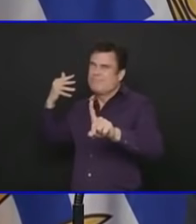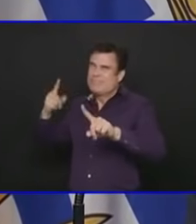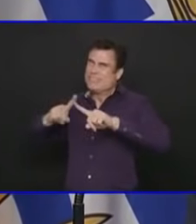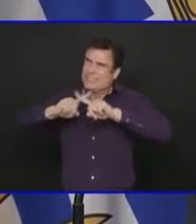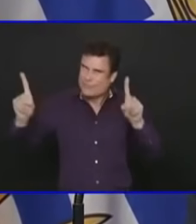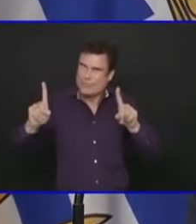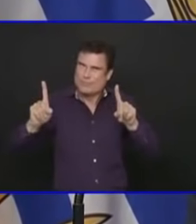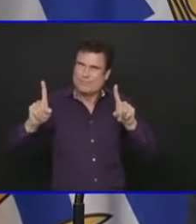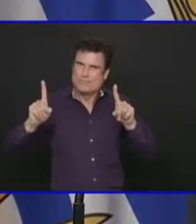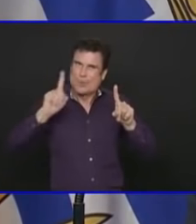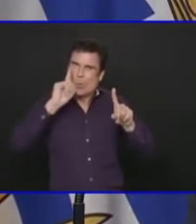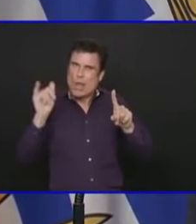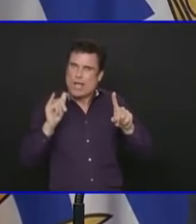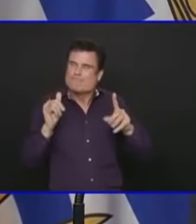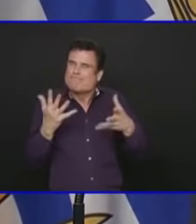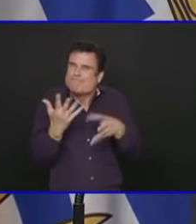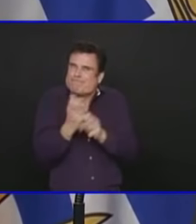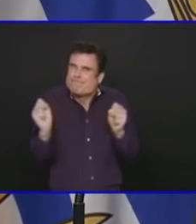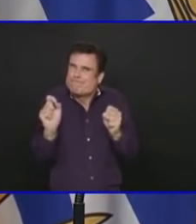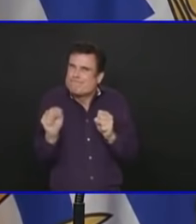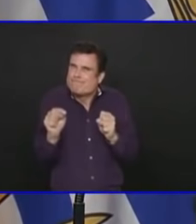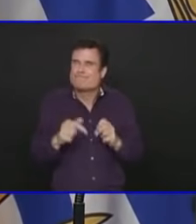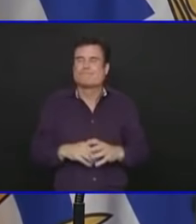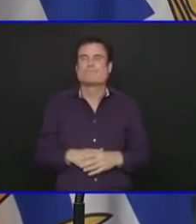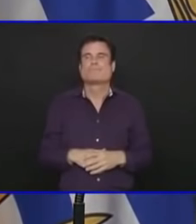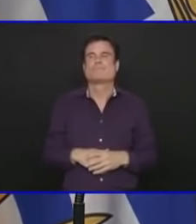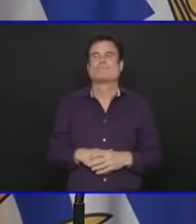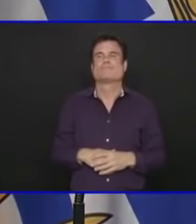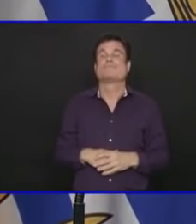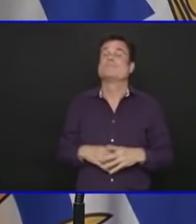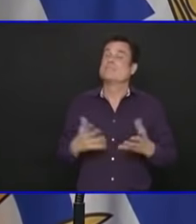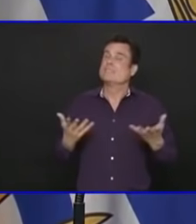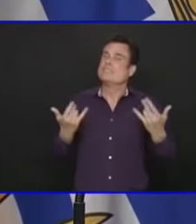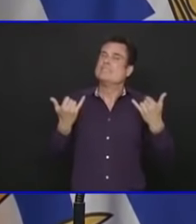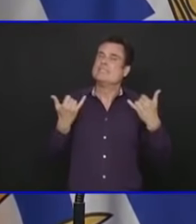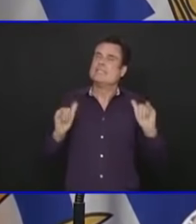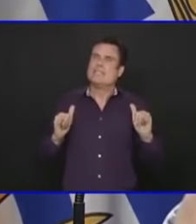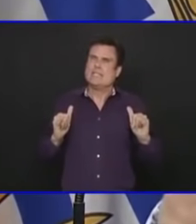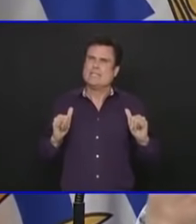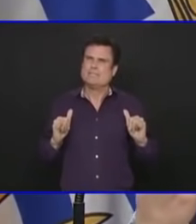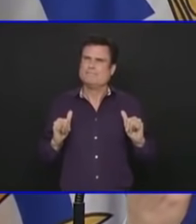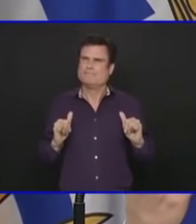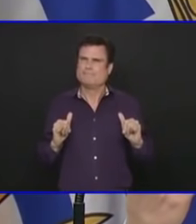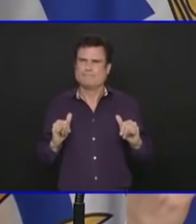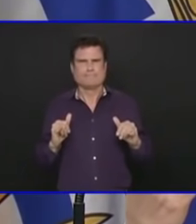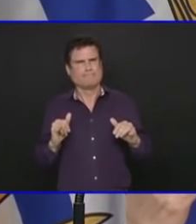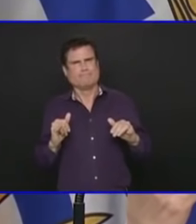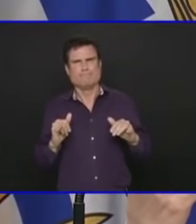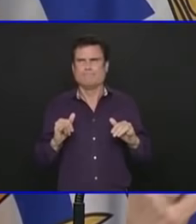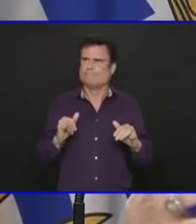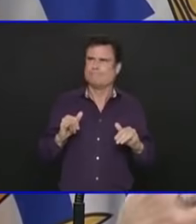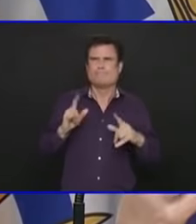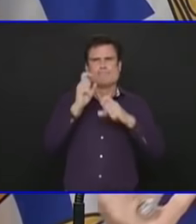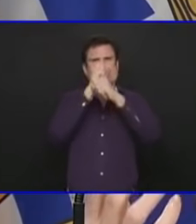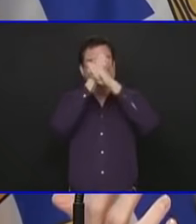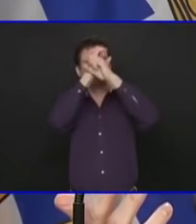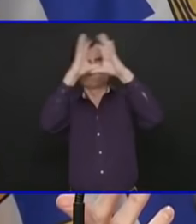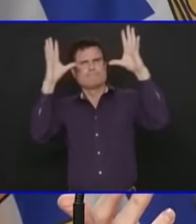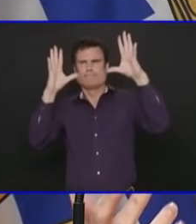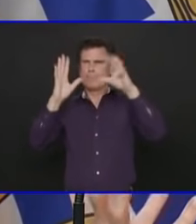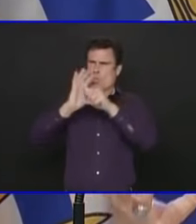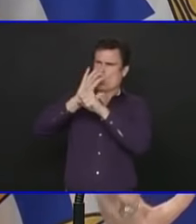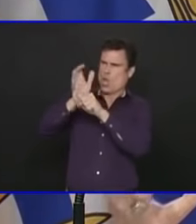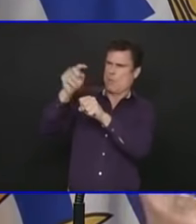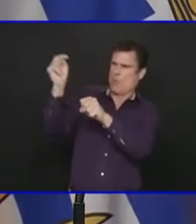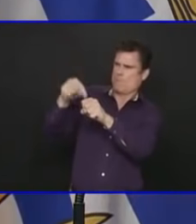this virus. In particular, we don't know how long immunity lasts. We don't know how to measure it